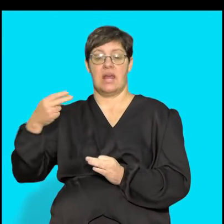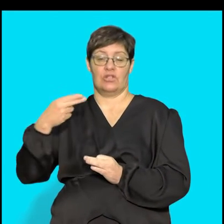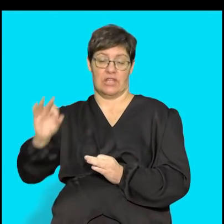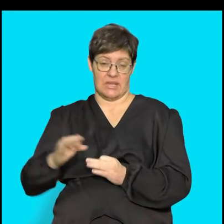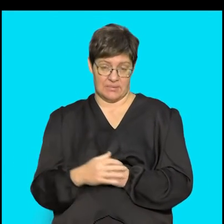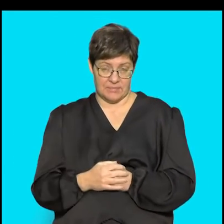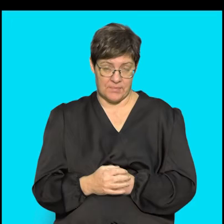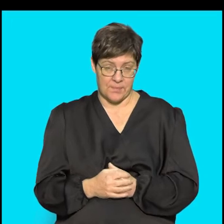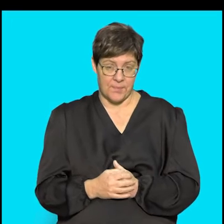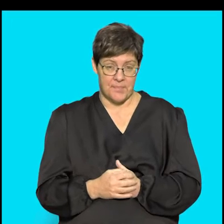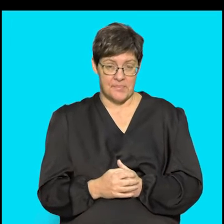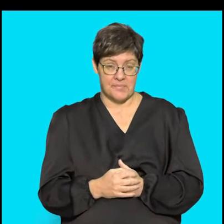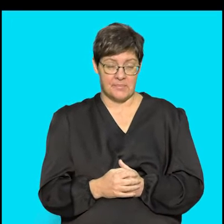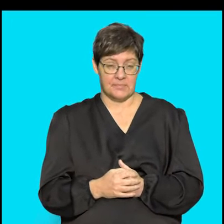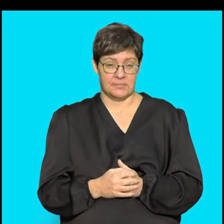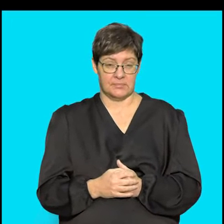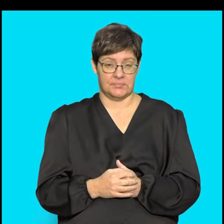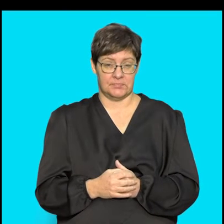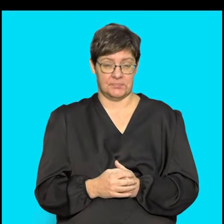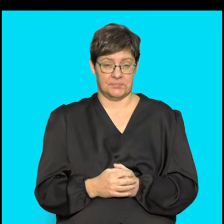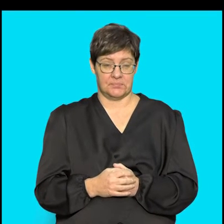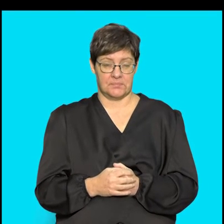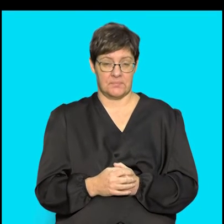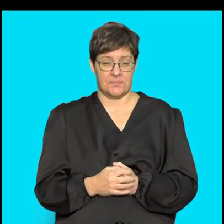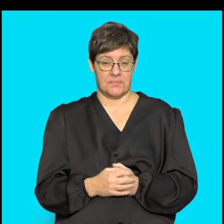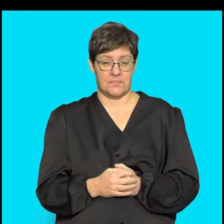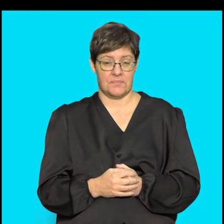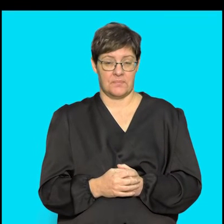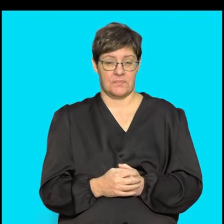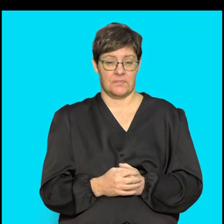it increases the ammonia.